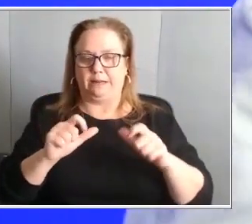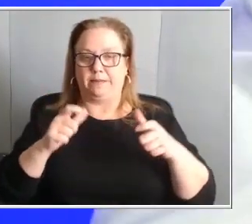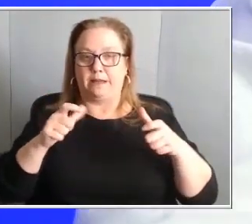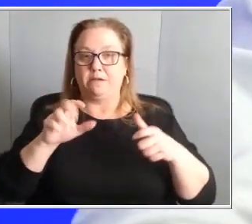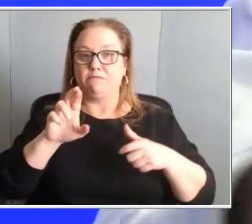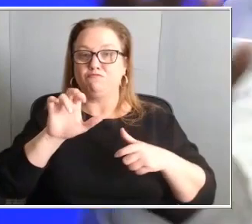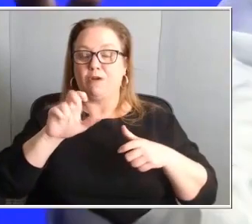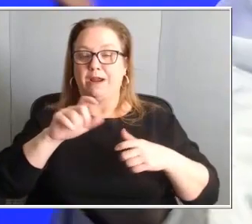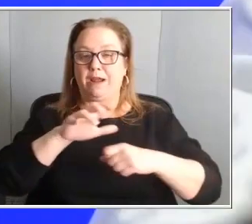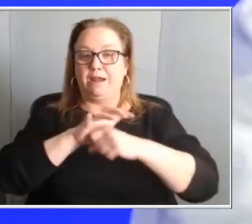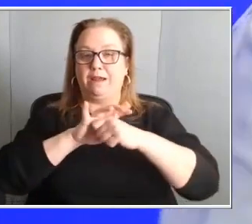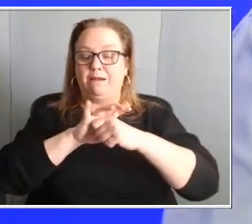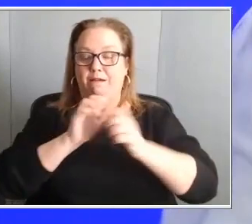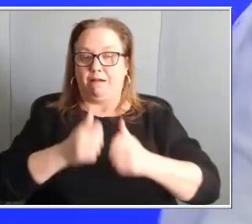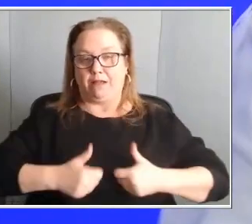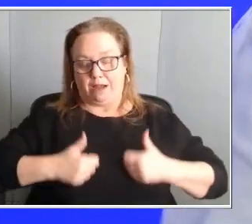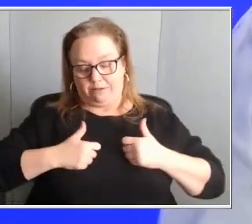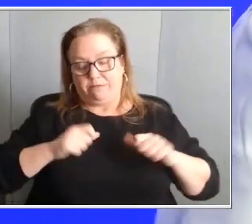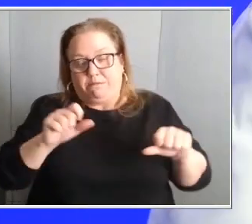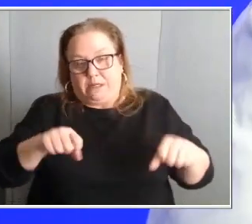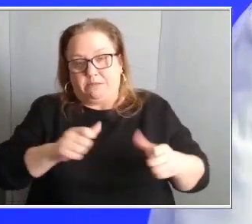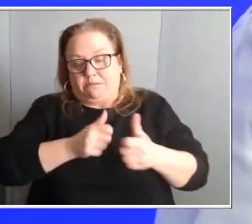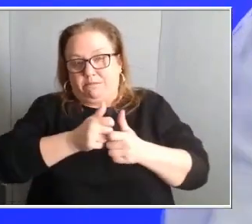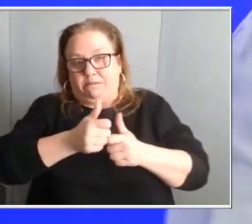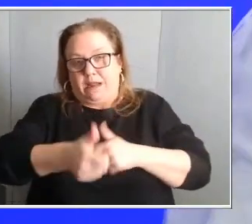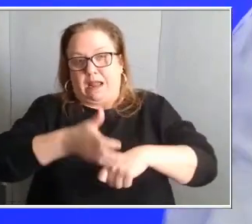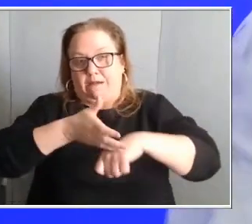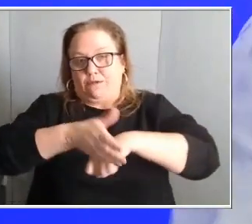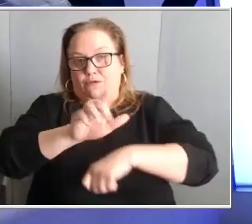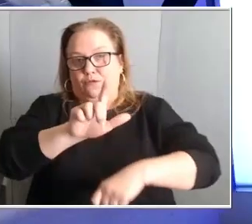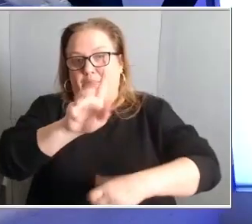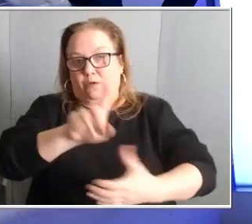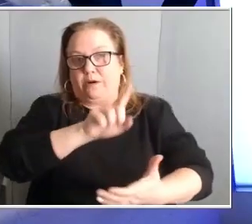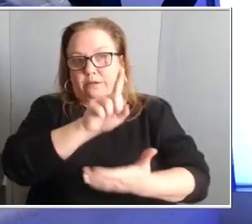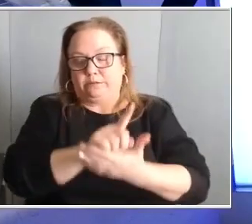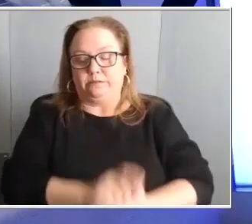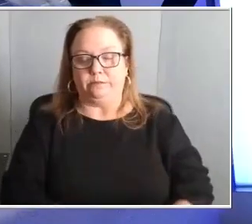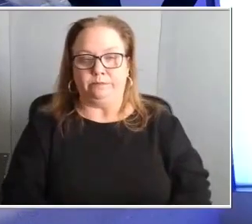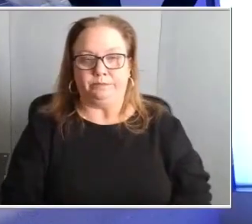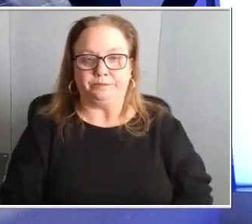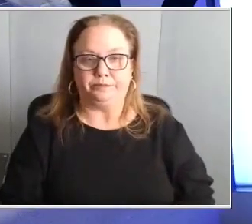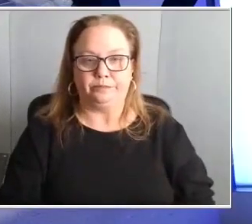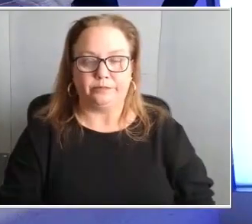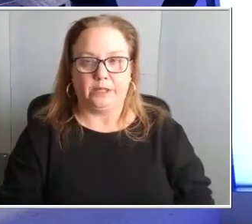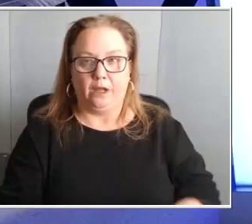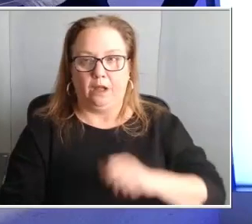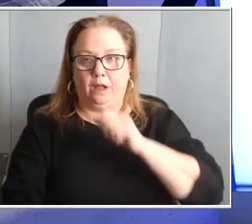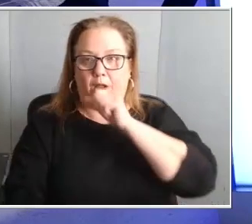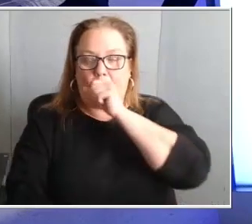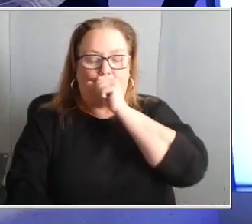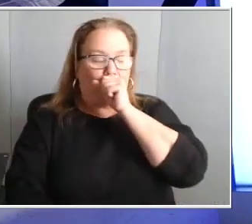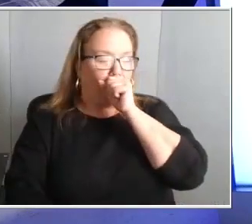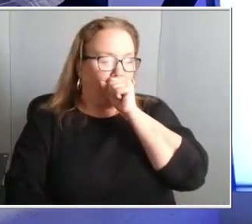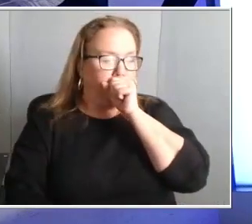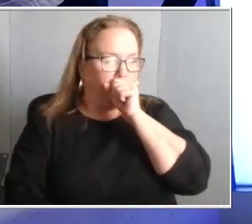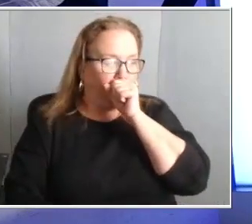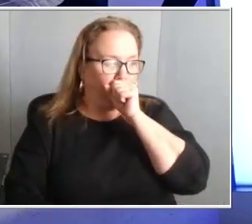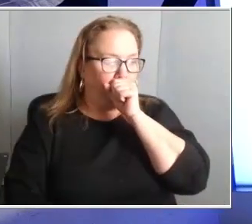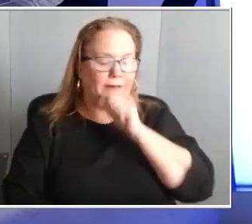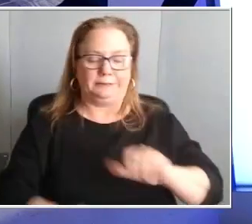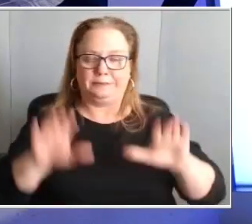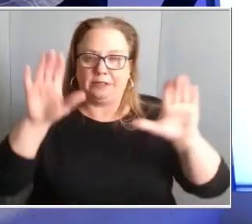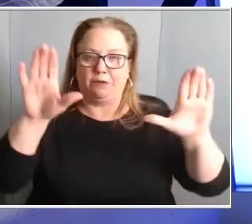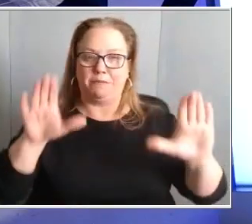alive, then you potentially could go past 24 hours. Now, this has been This is a remarkable story, right? I mean, just to